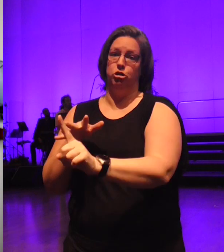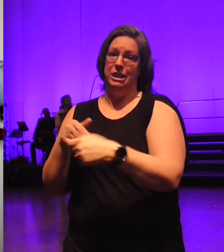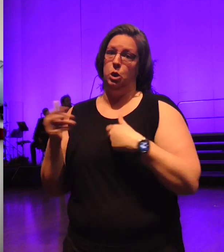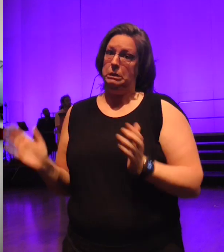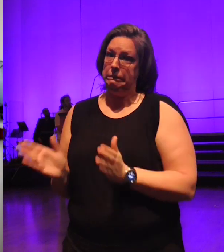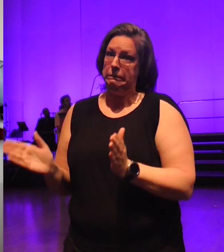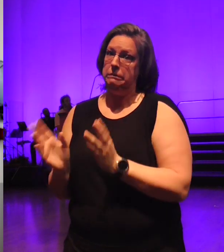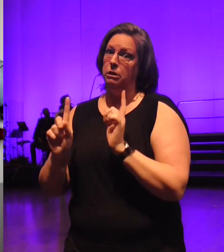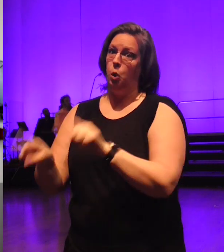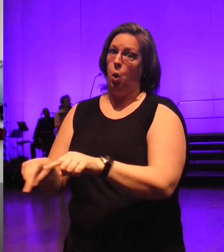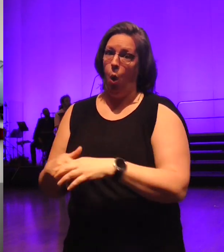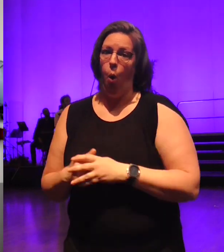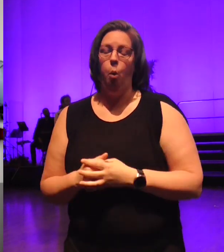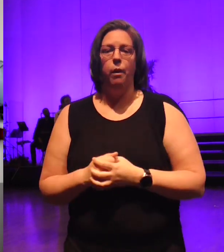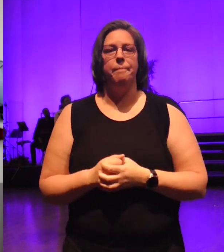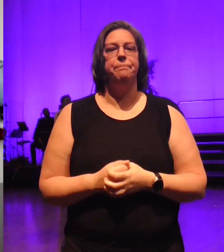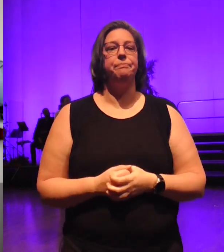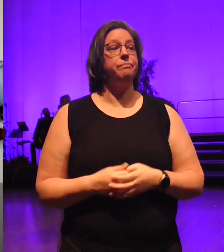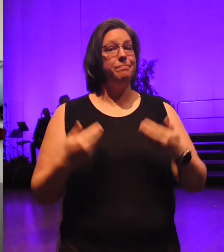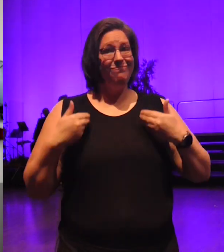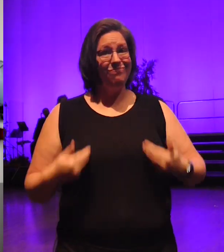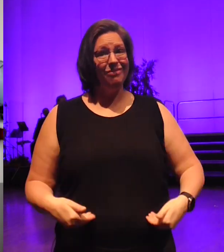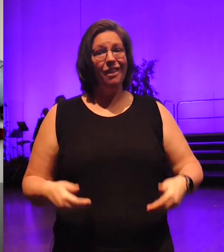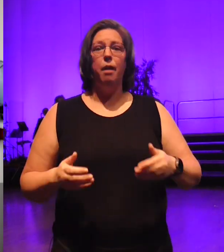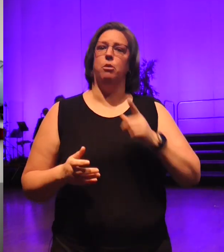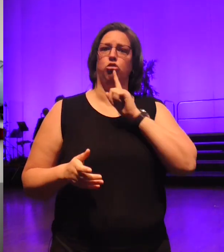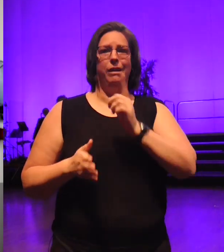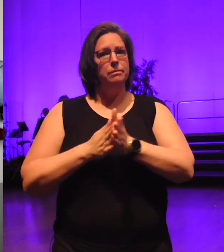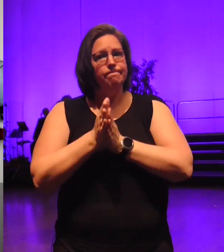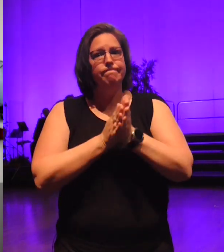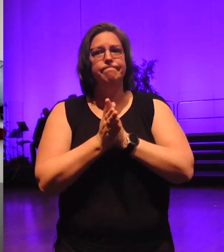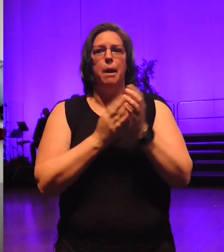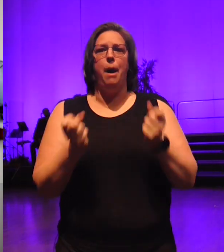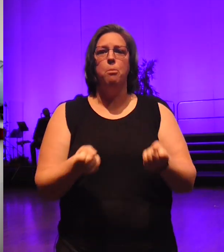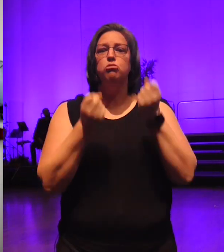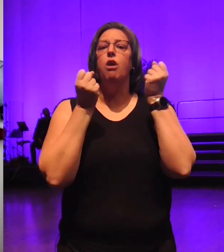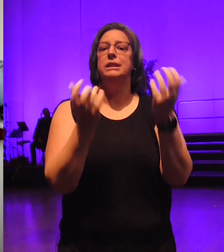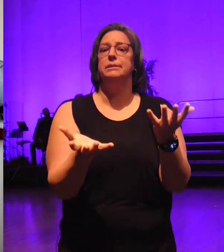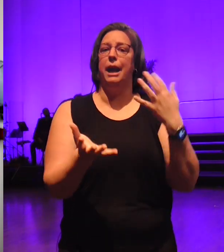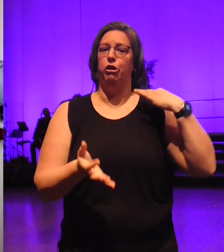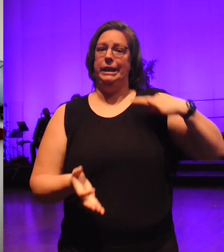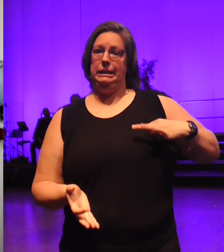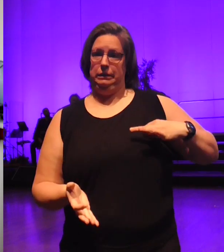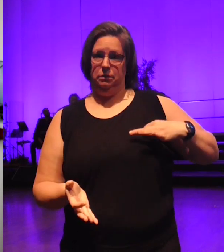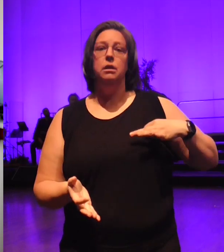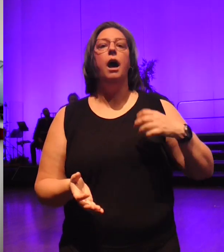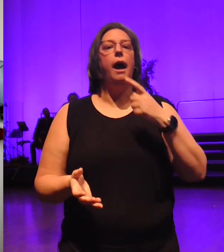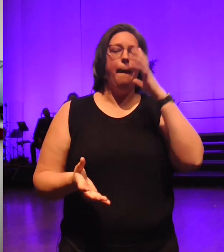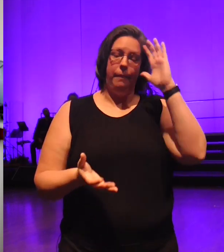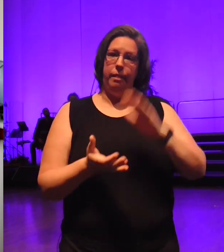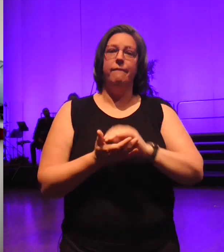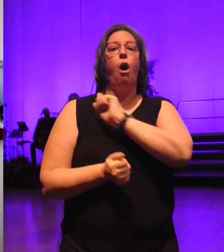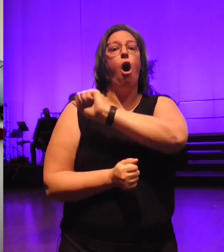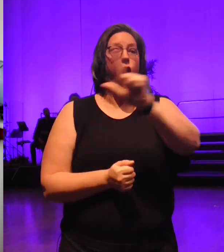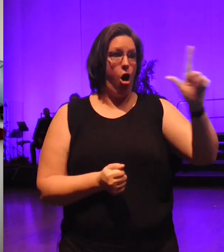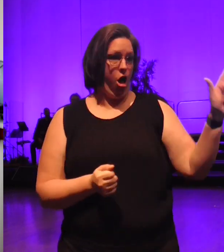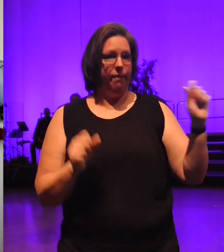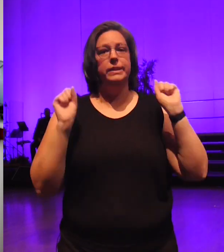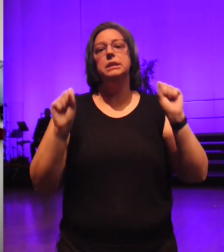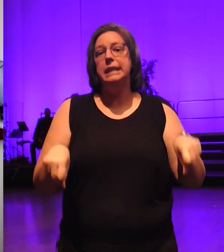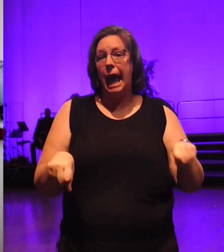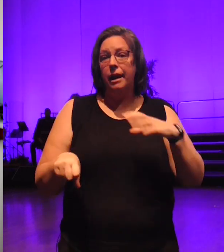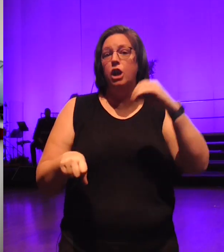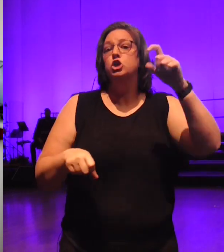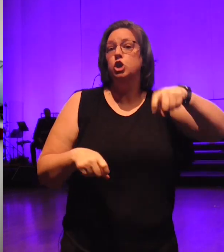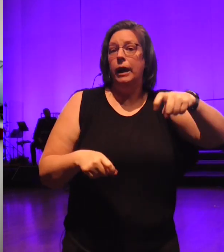I am passionate about prosperity and believe that all of us can and should have financial wellness in our lives.